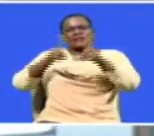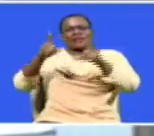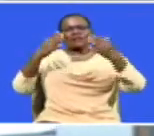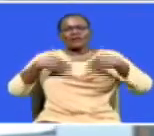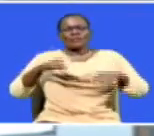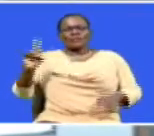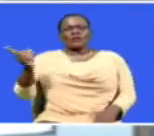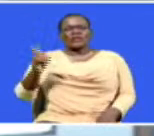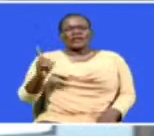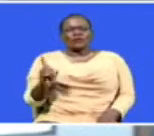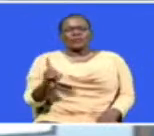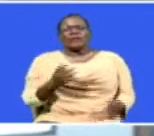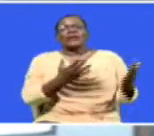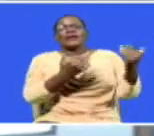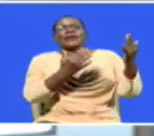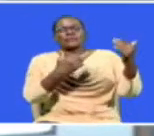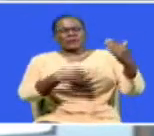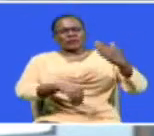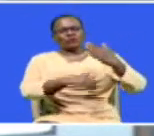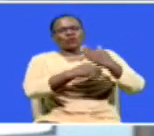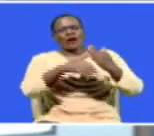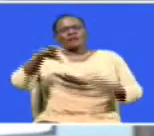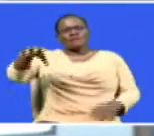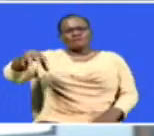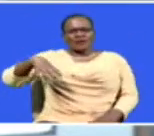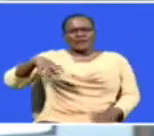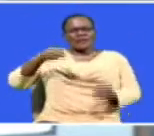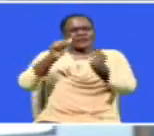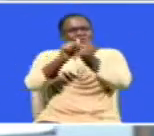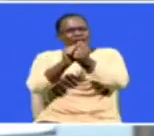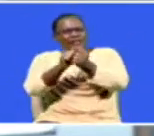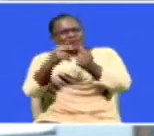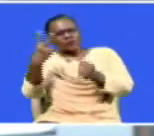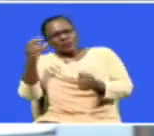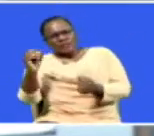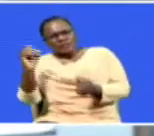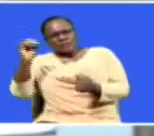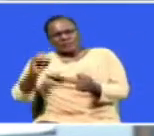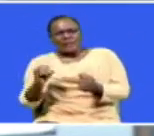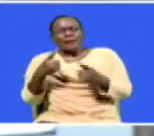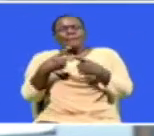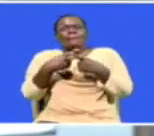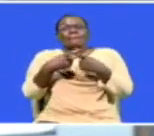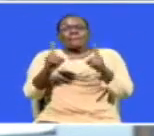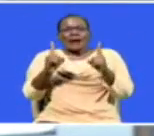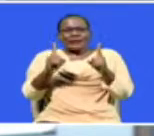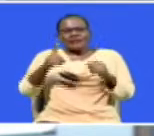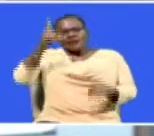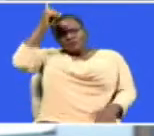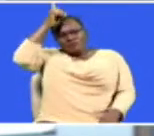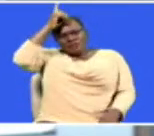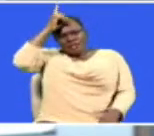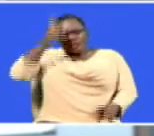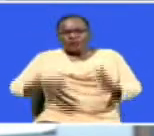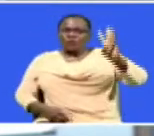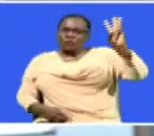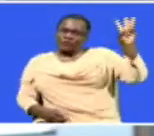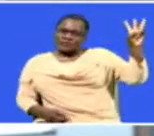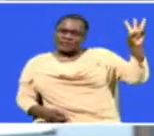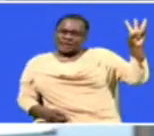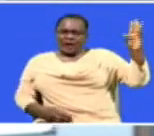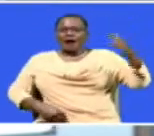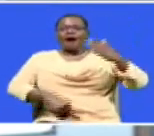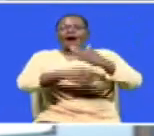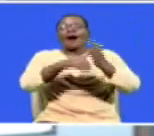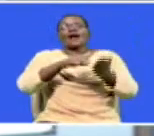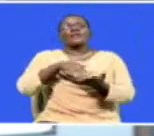jiji la Nairobi wakitarajia nyongeza ya baina ya shilingi 10 hadi 20, huku wasafiri wa kwenda eneo la magharibi wakiathiriwa